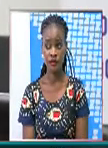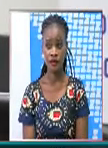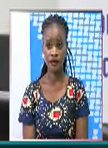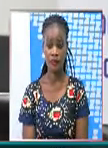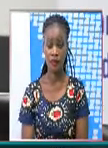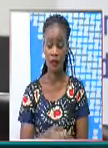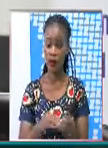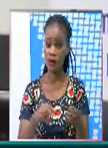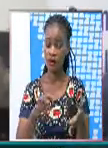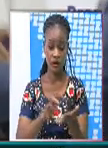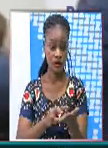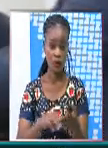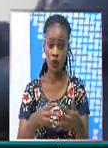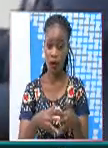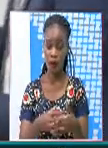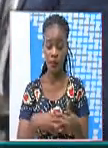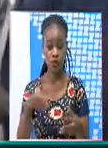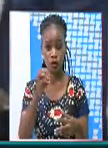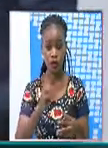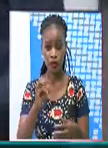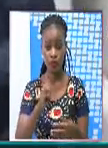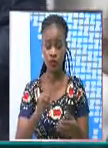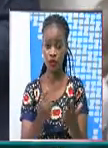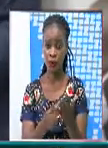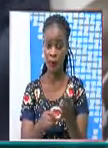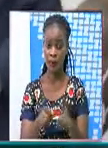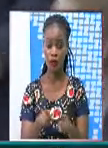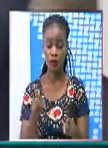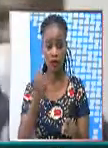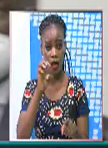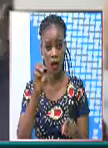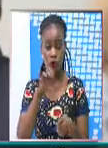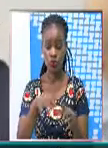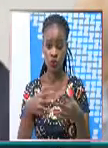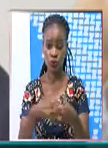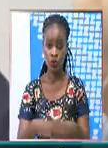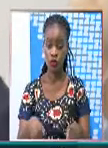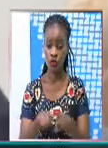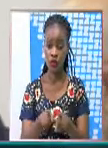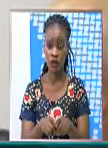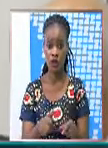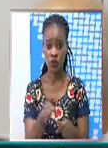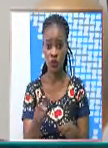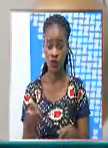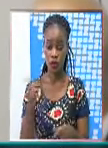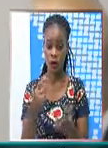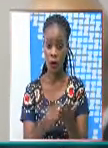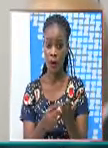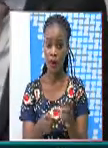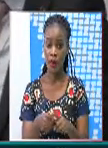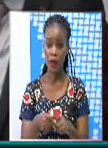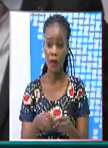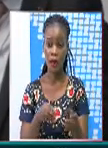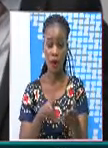Rokusatu, ekitongole kya Private Sector Foundation Uganda, n'ekya European Union, byegasse awamu, era nga Uganda egenda